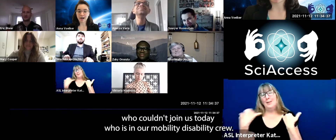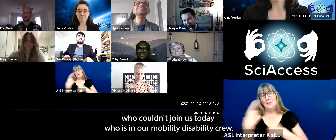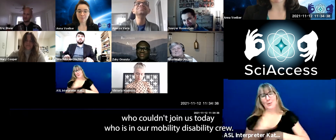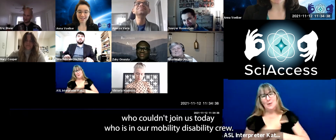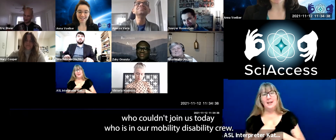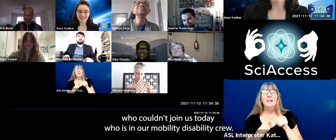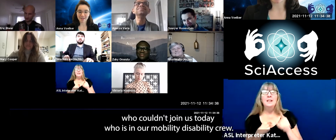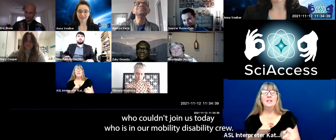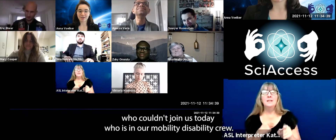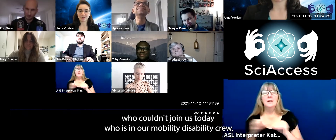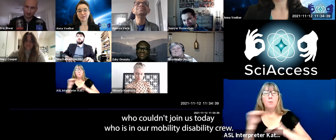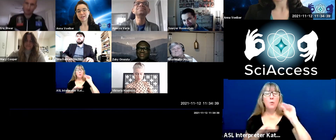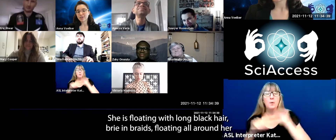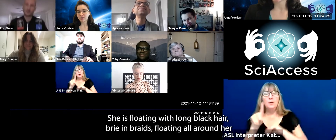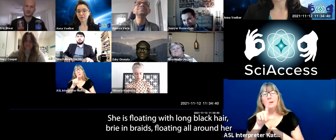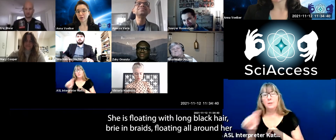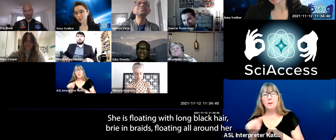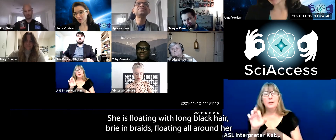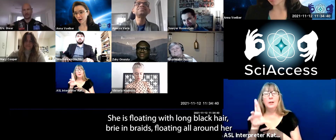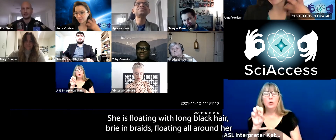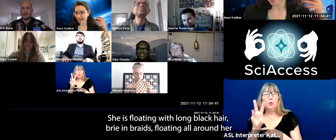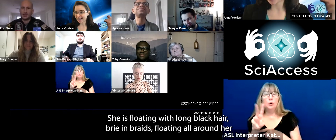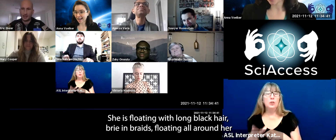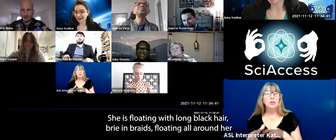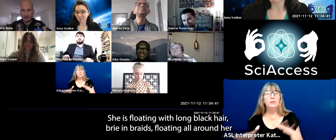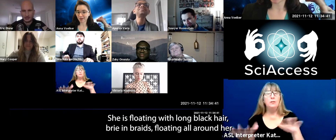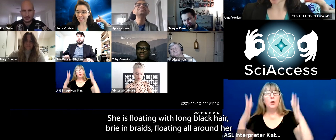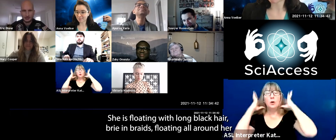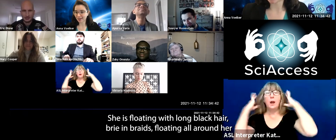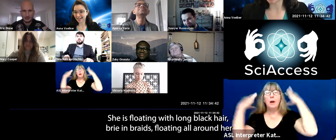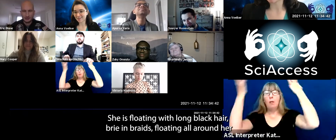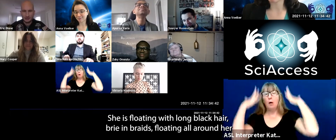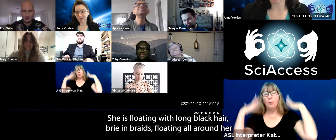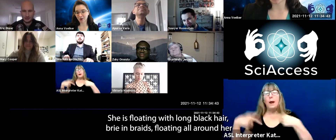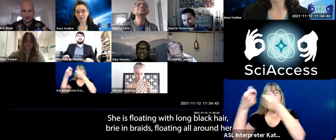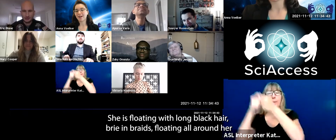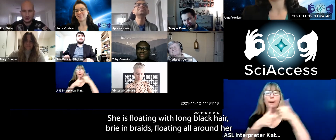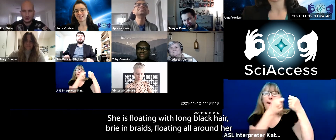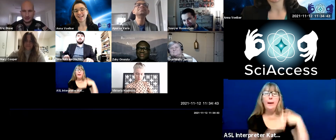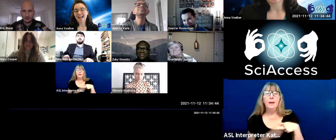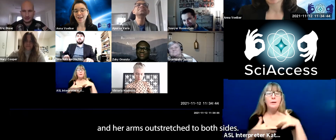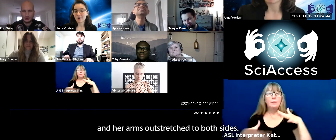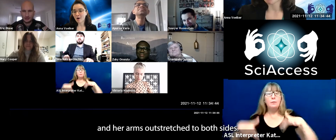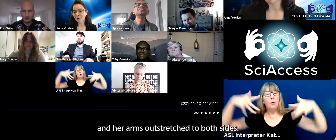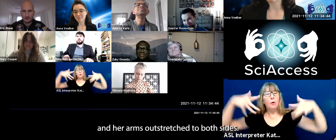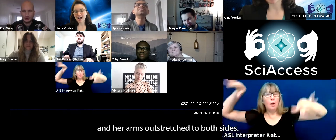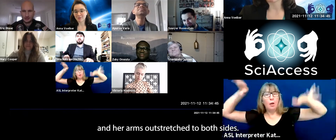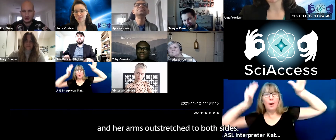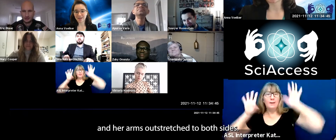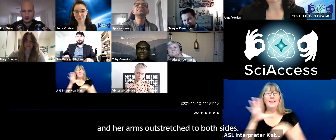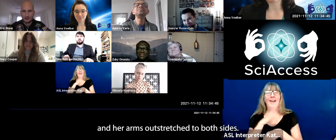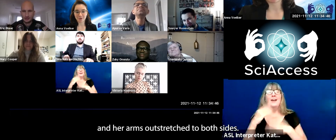in our mobility disability crew. She's floating with long black hair in braids floating all around her and her